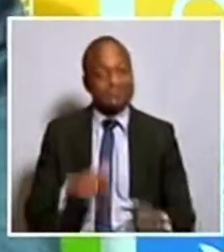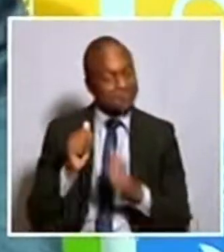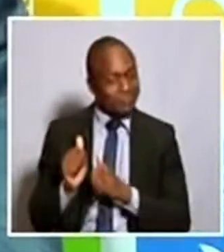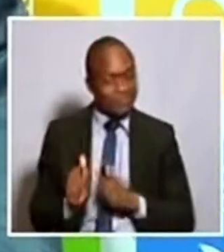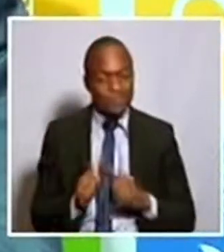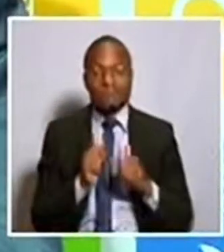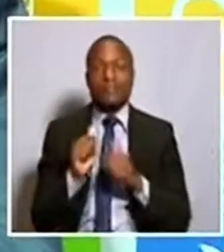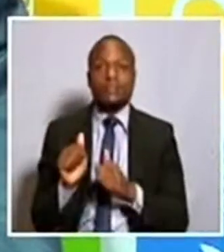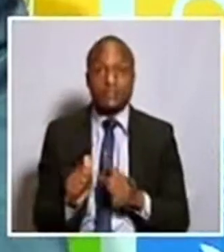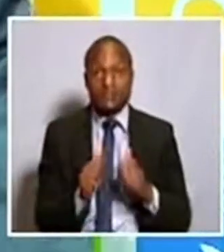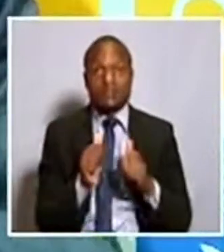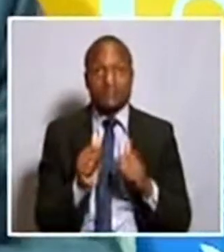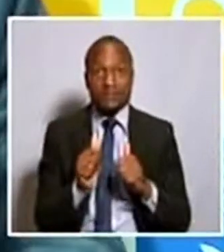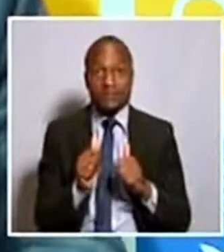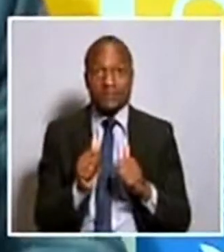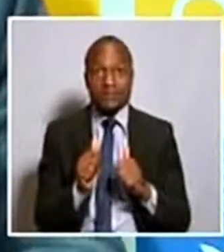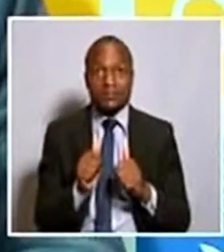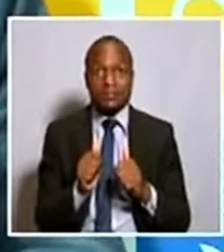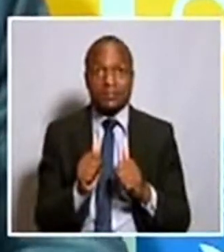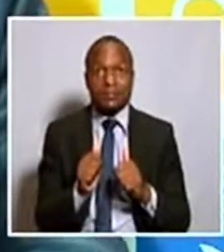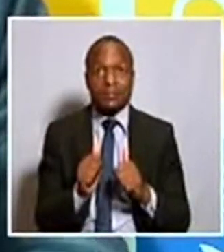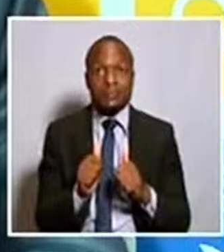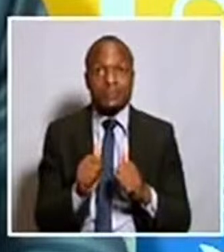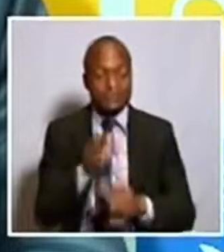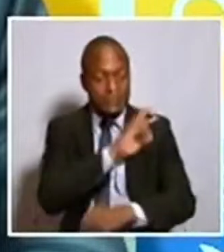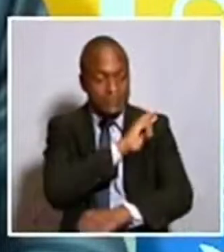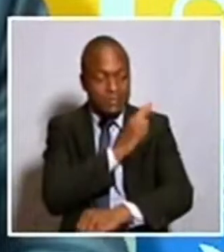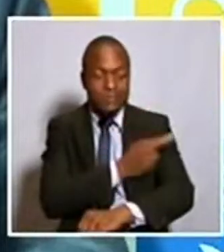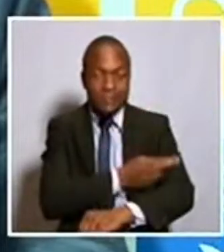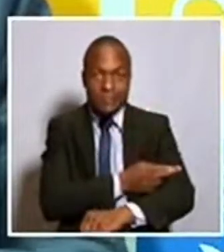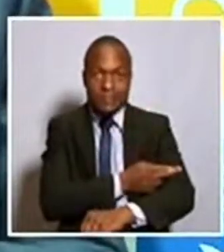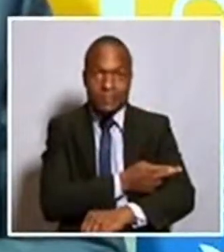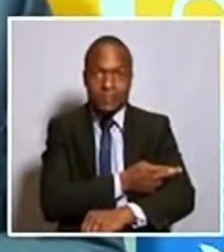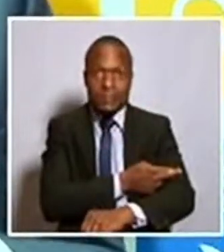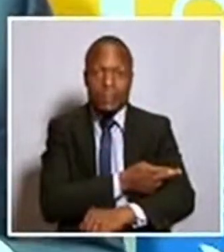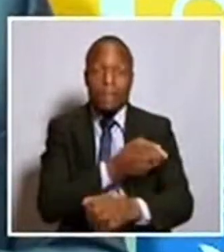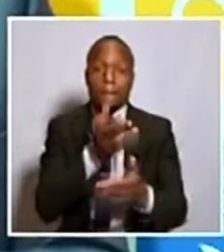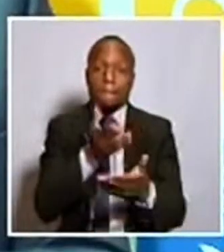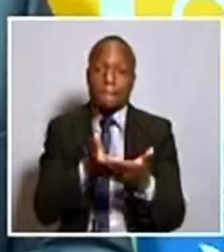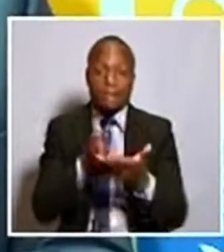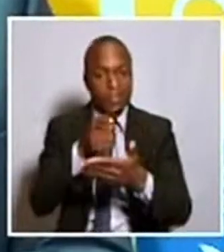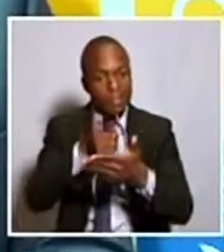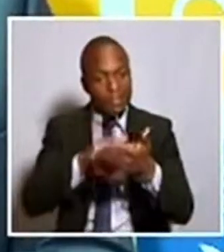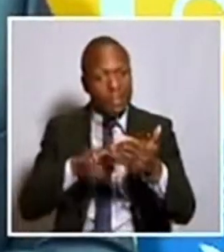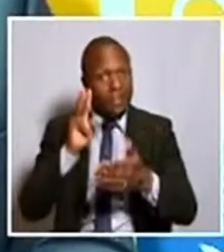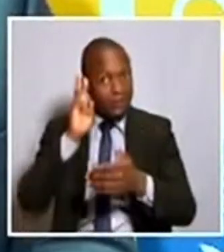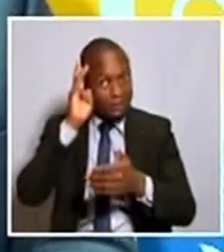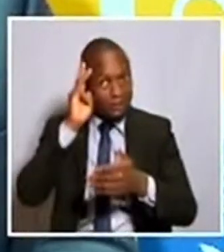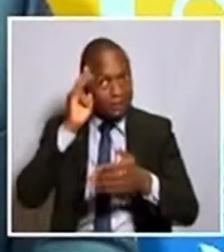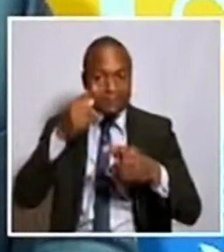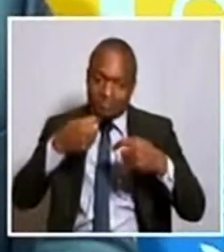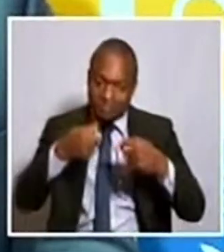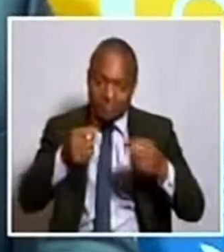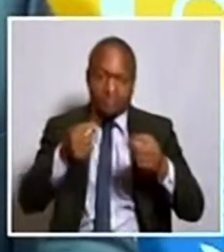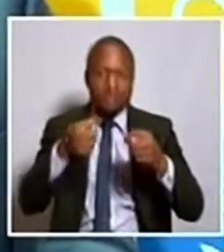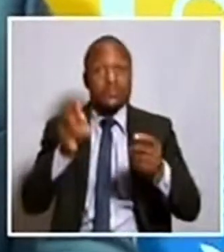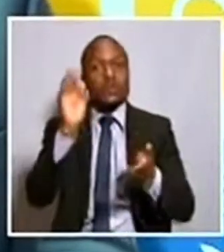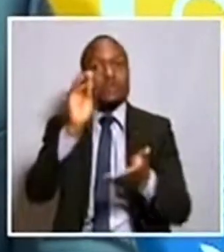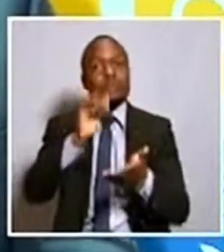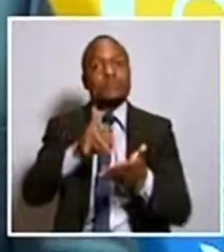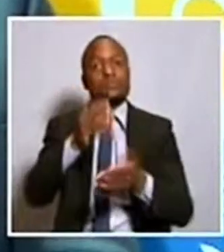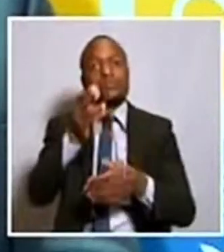activities for our resources. So this is what the ministry is trying to put in